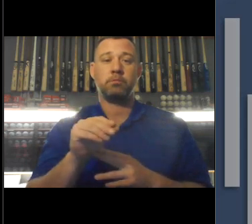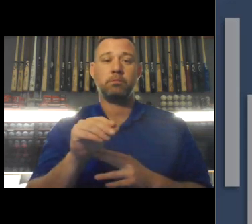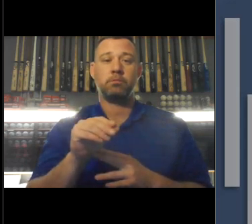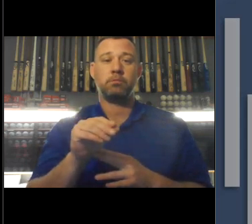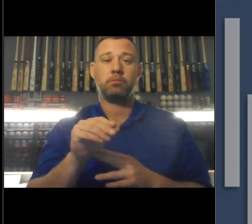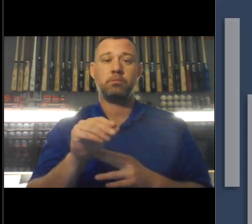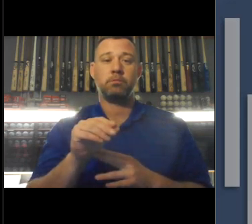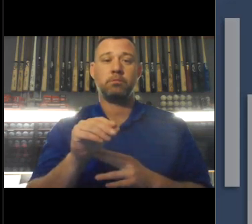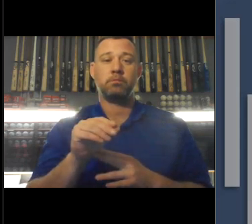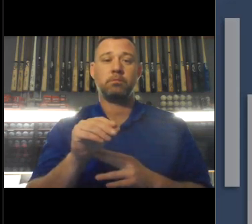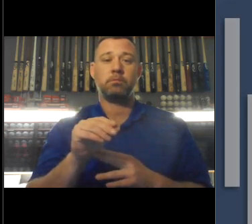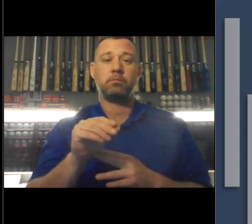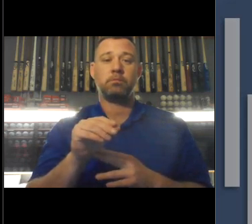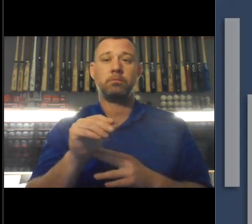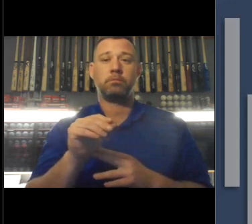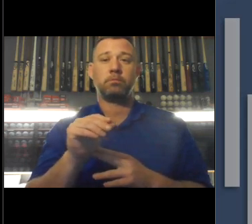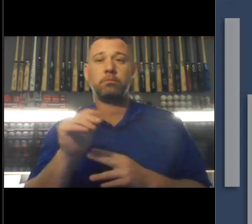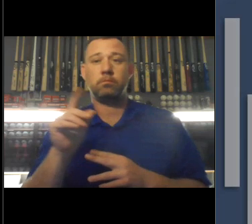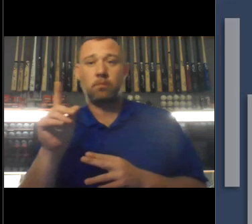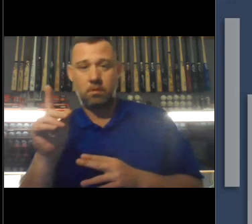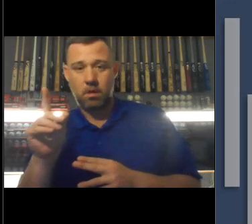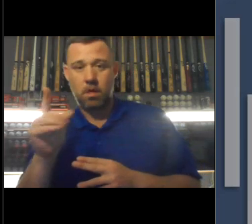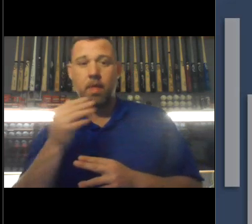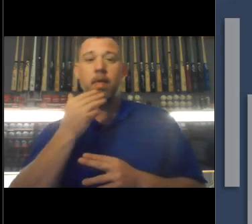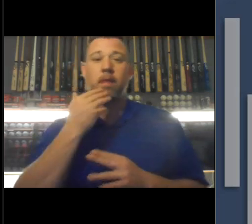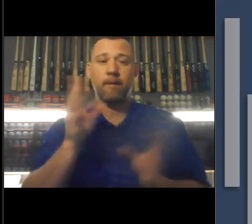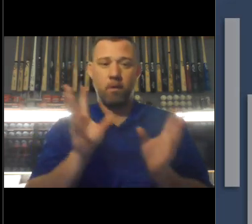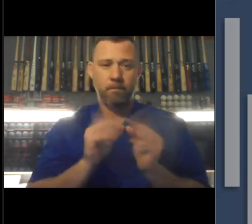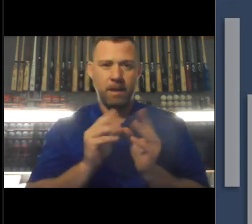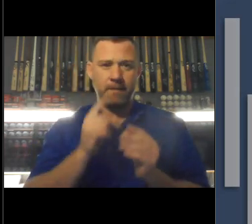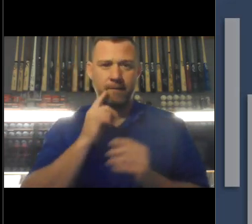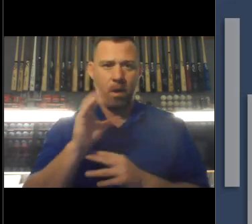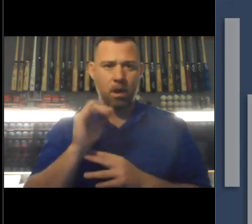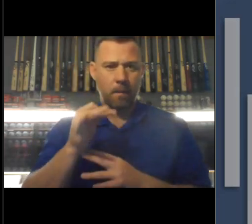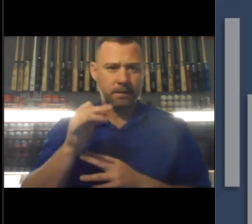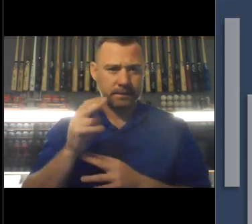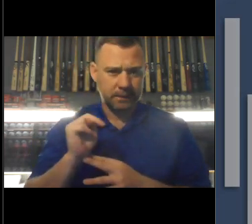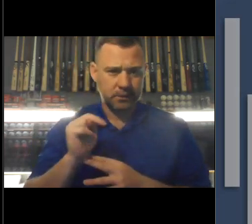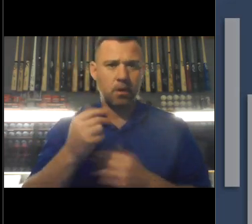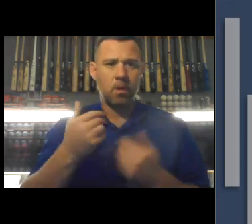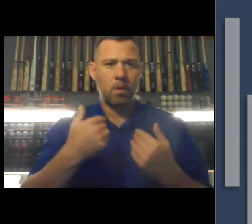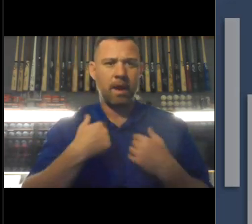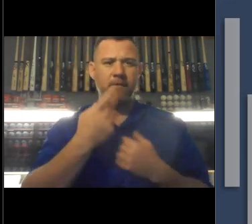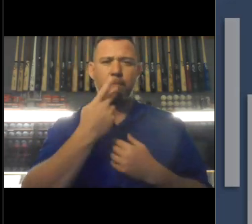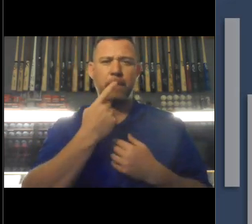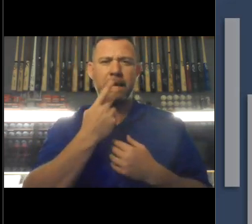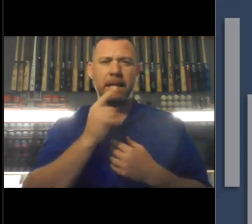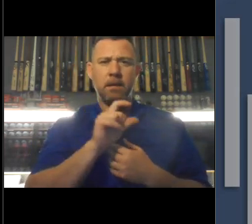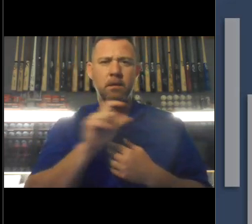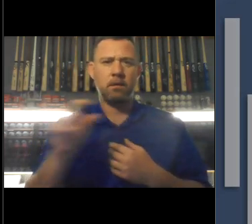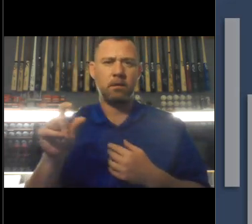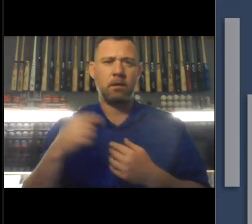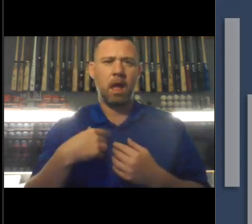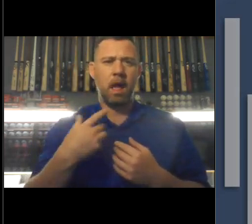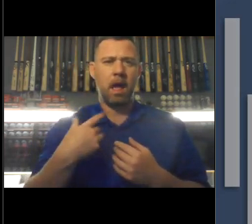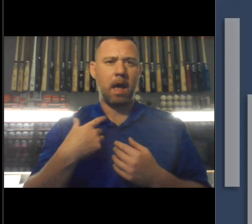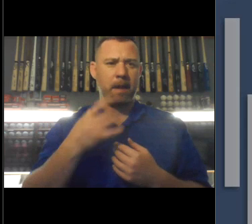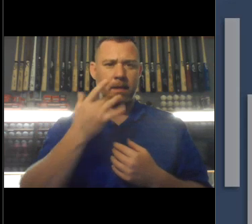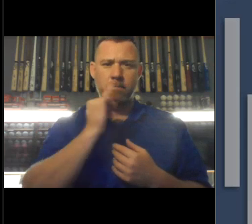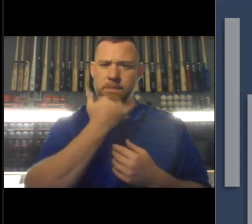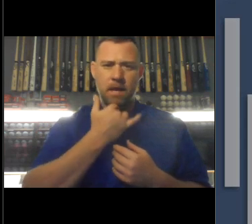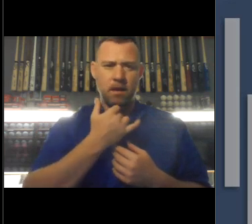Now my mic's on. Thank you, Chair. So the meetings for compensation, so we do have a pink item on that. I made a mistake and left a few of them off. So